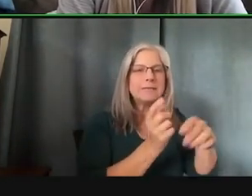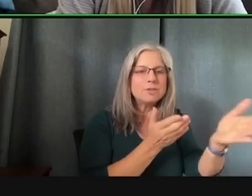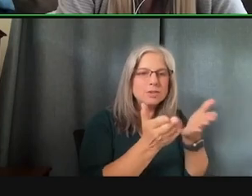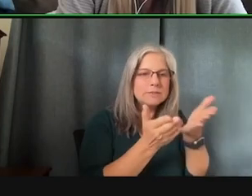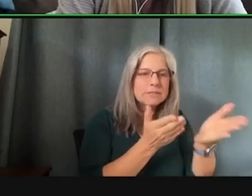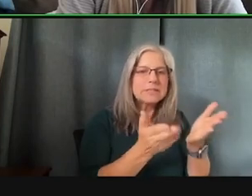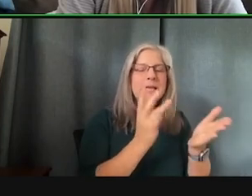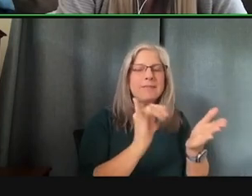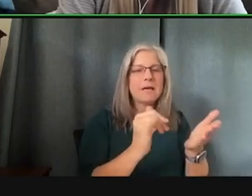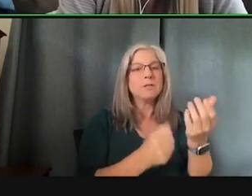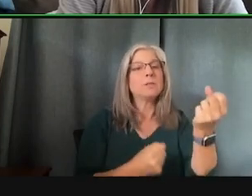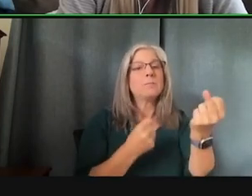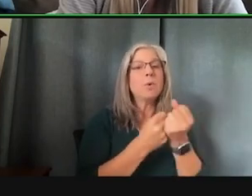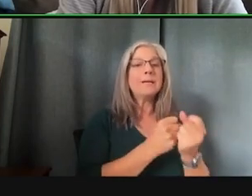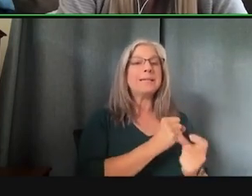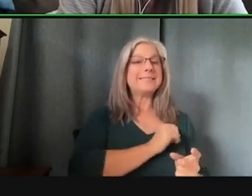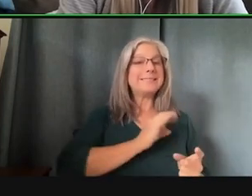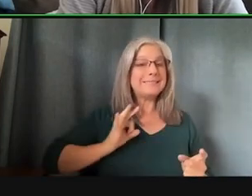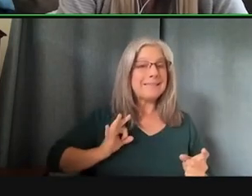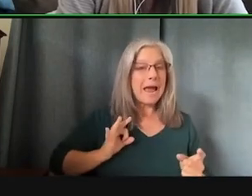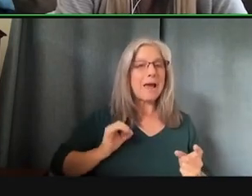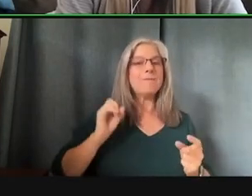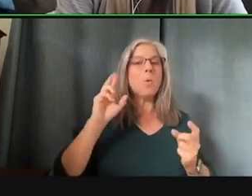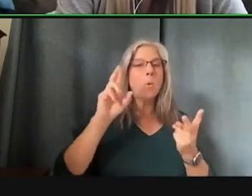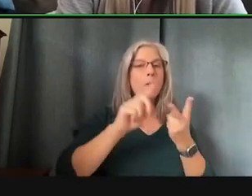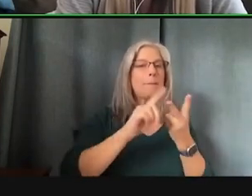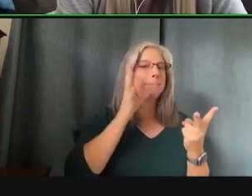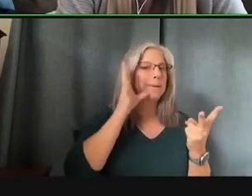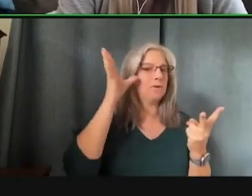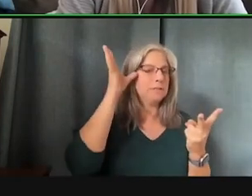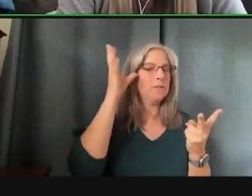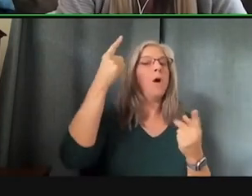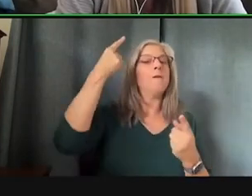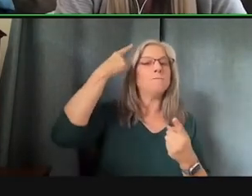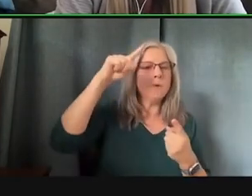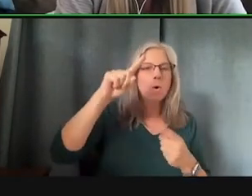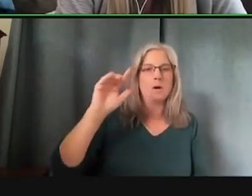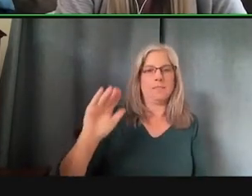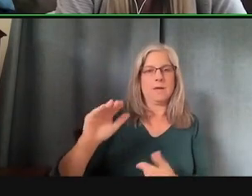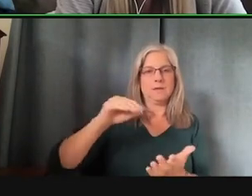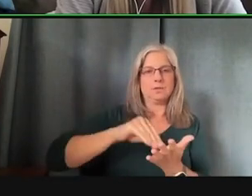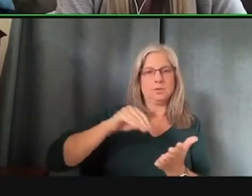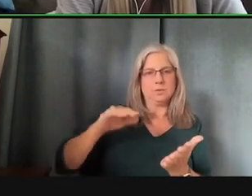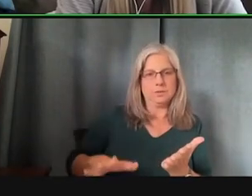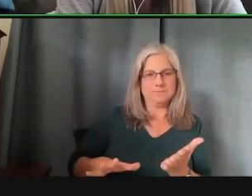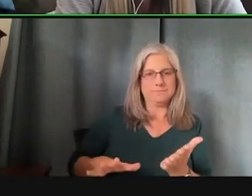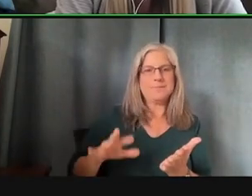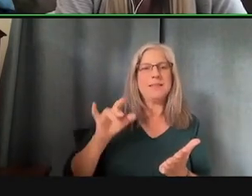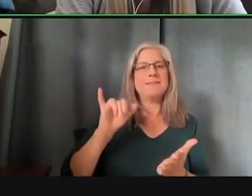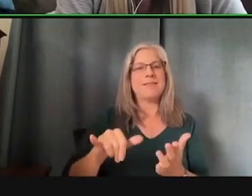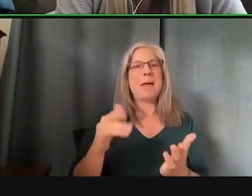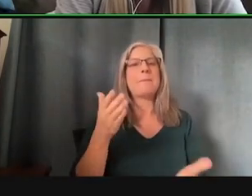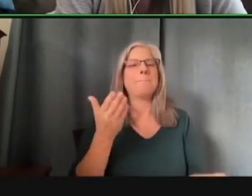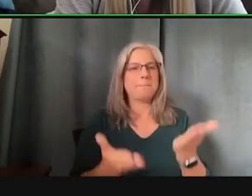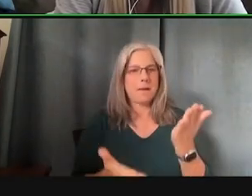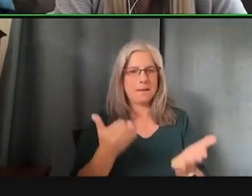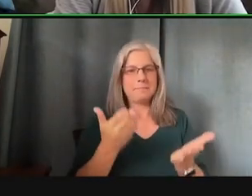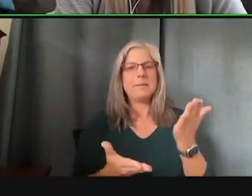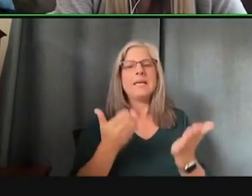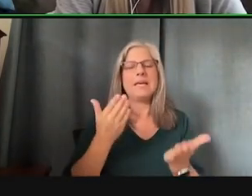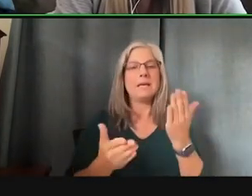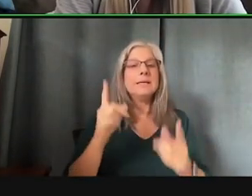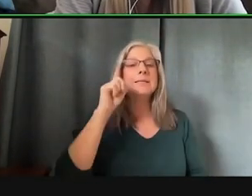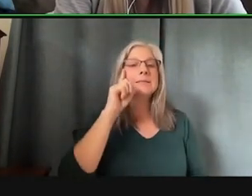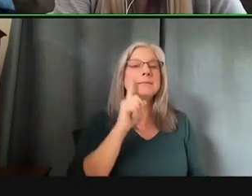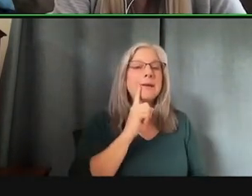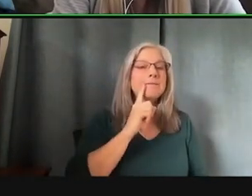are to support staff or parents on behalf of the student. So this might be the deaf and